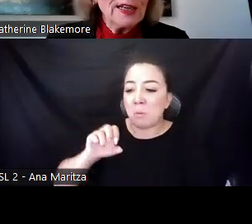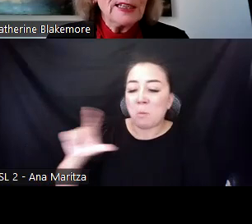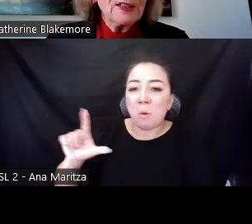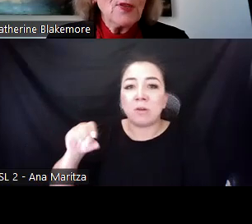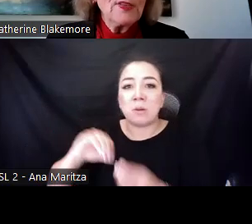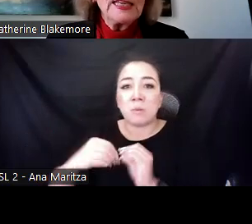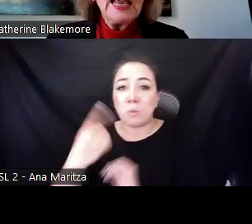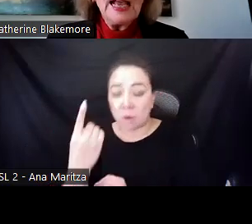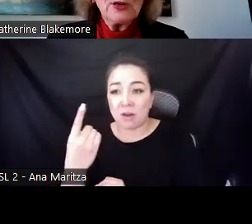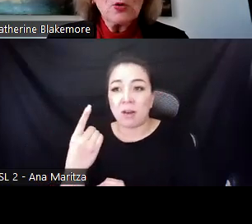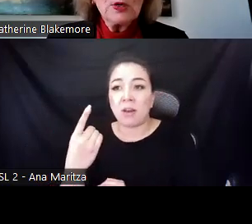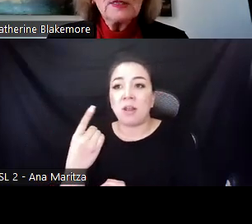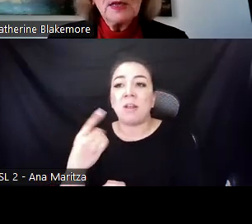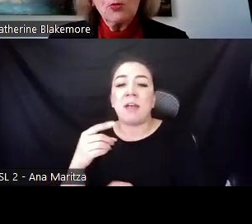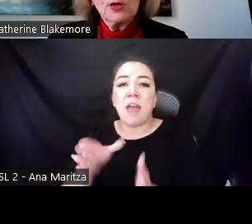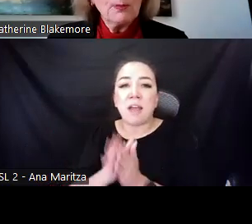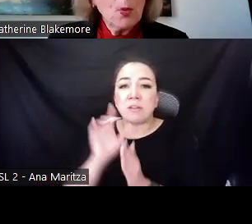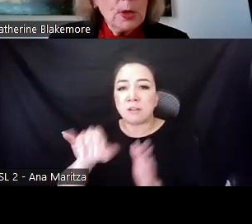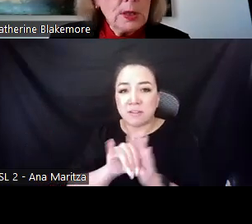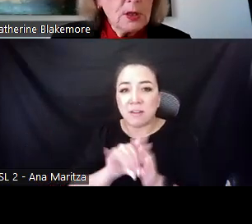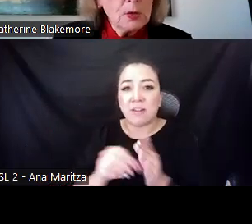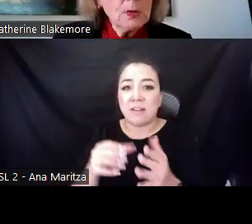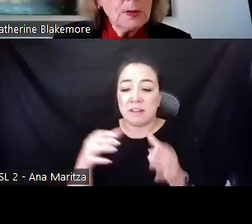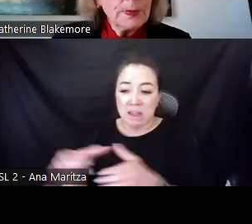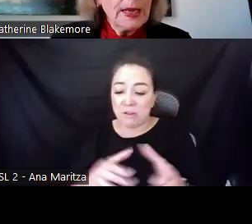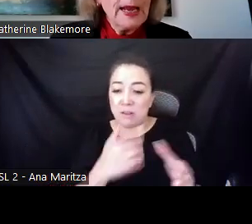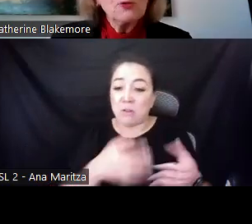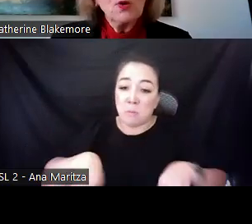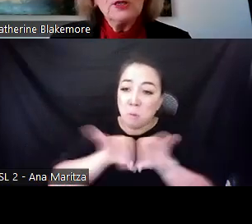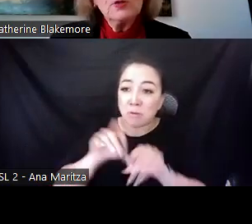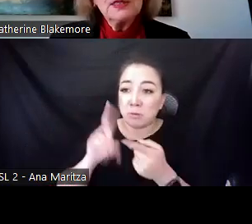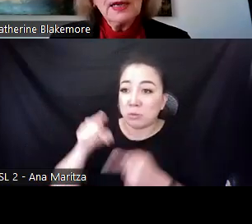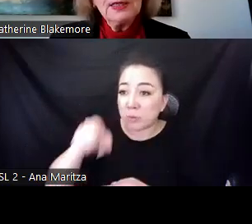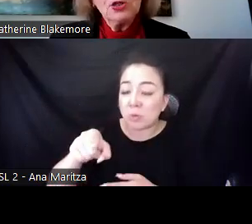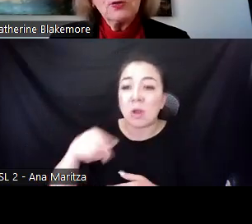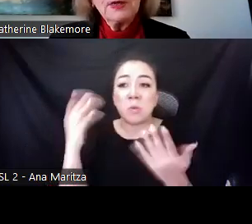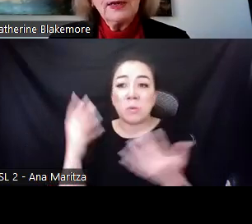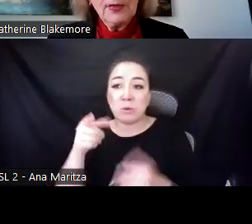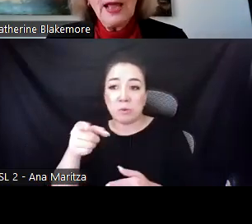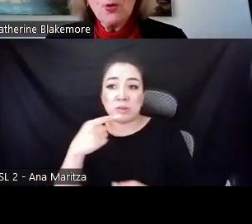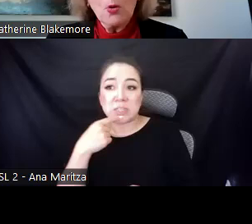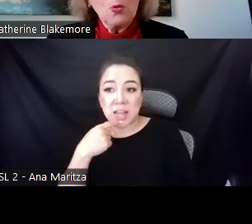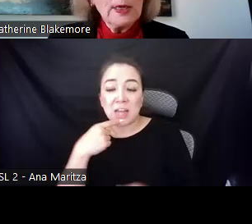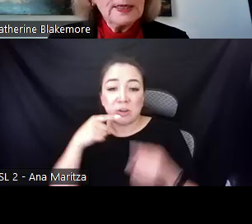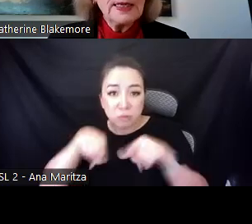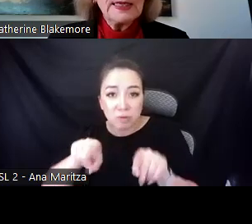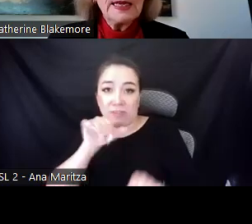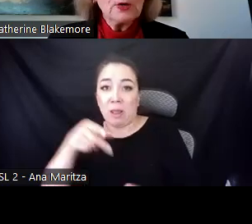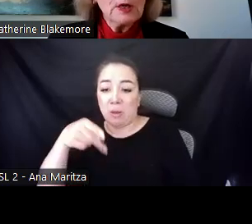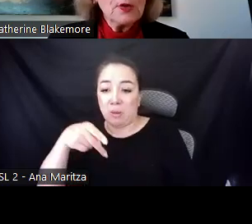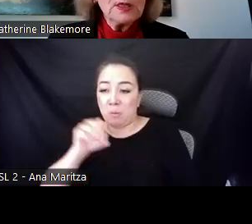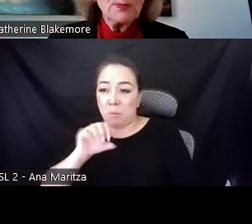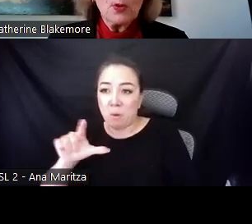you to identify the categories that were important to you. And what you said during that poll was